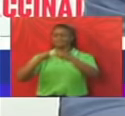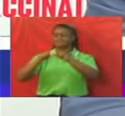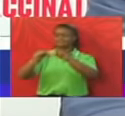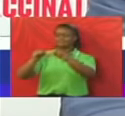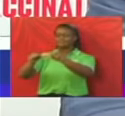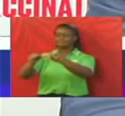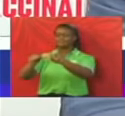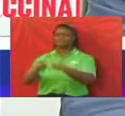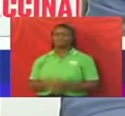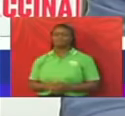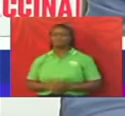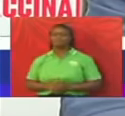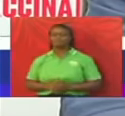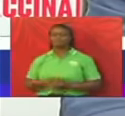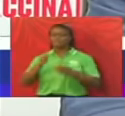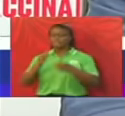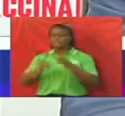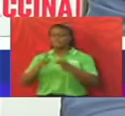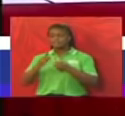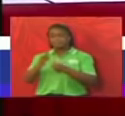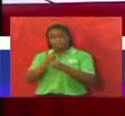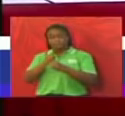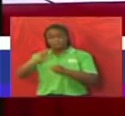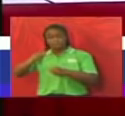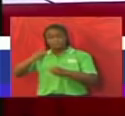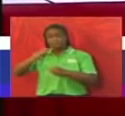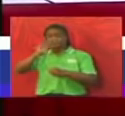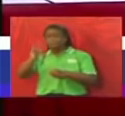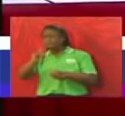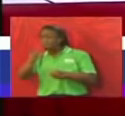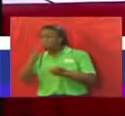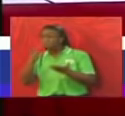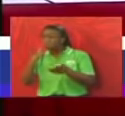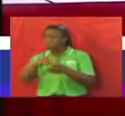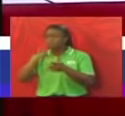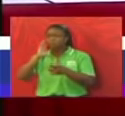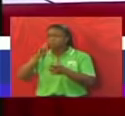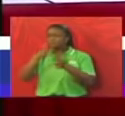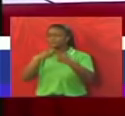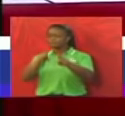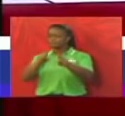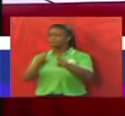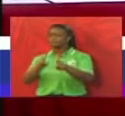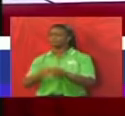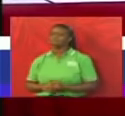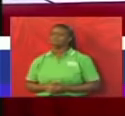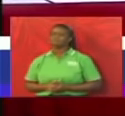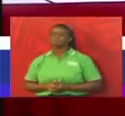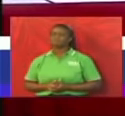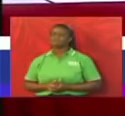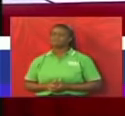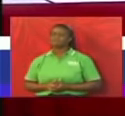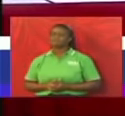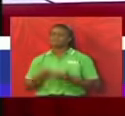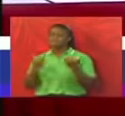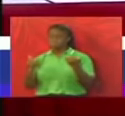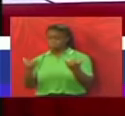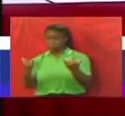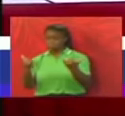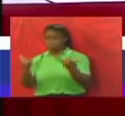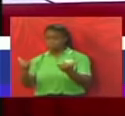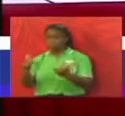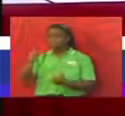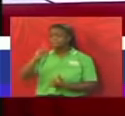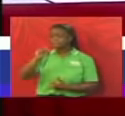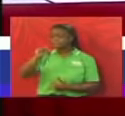to answer it as well. Thank you very much, Dr. Hines. We now go to Renessa Cutting, TV6. Good